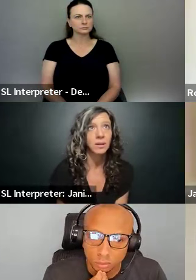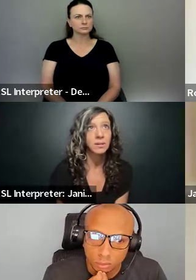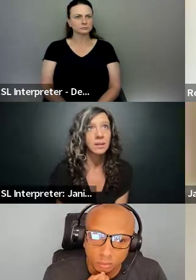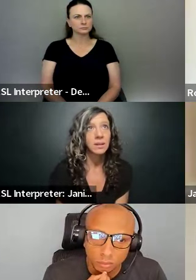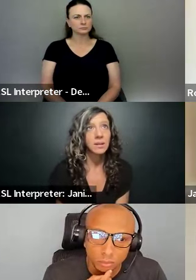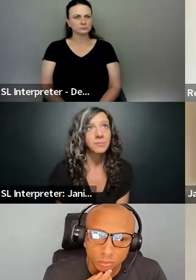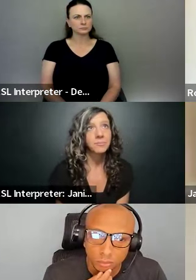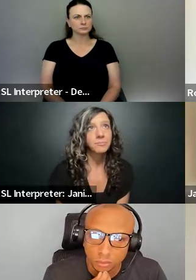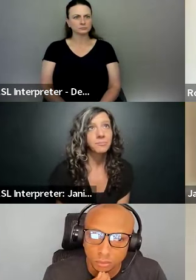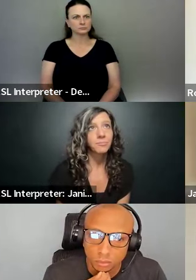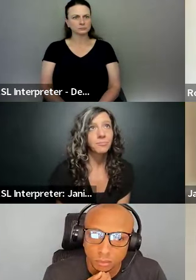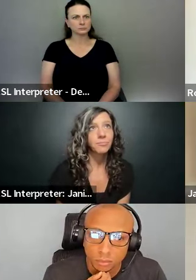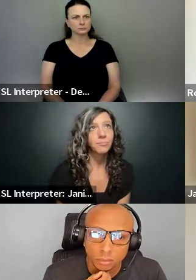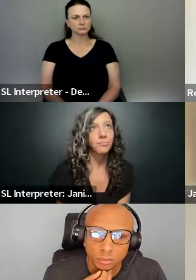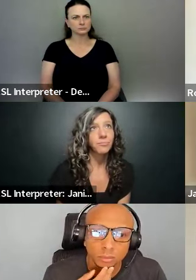ourselves as well.